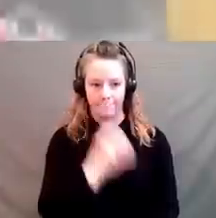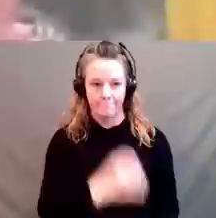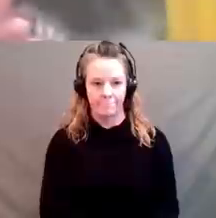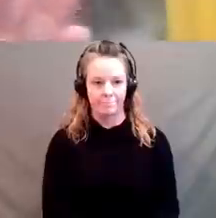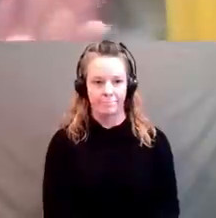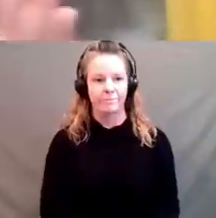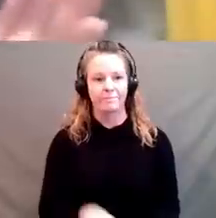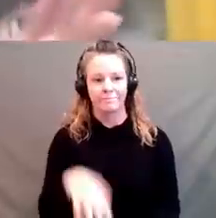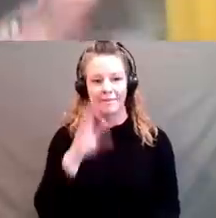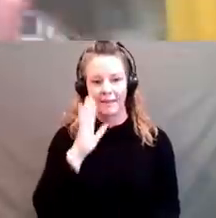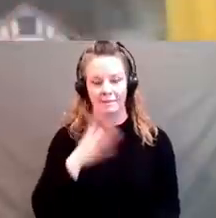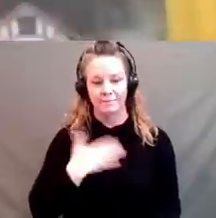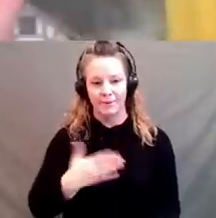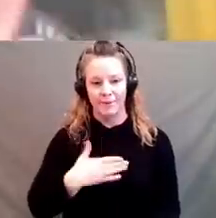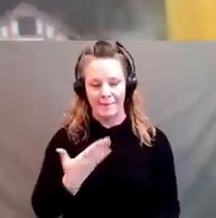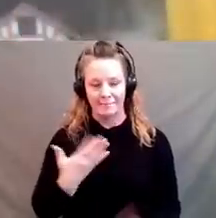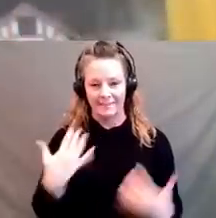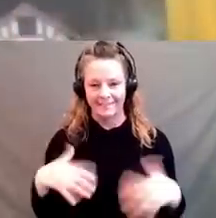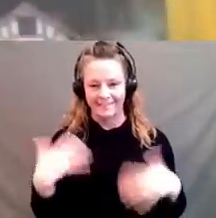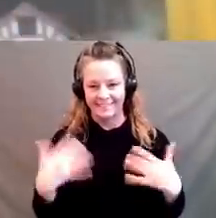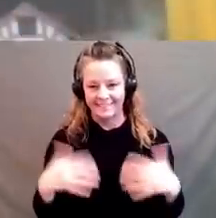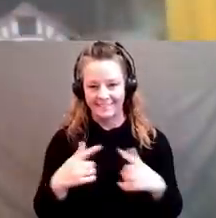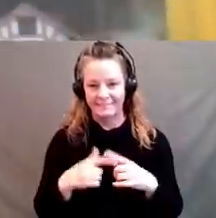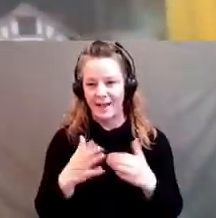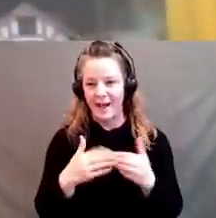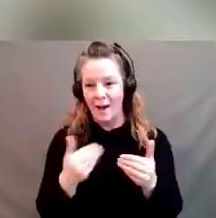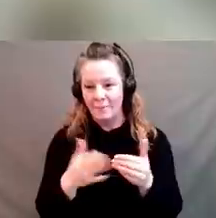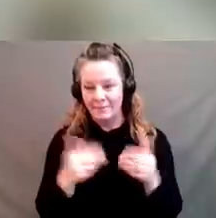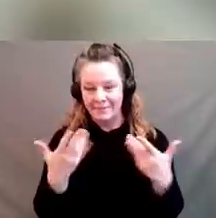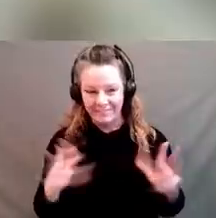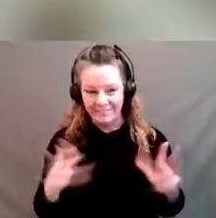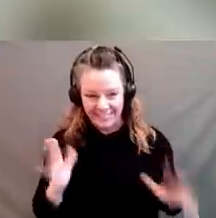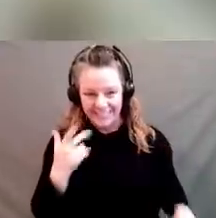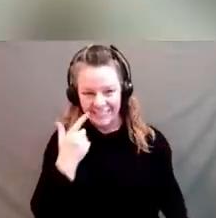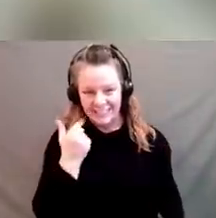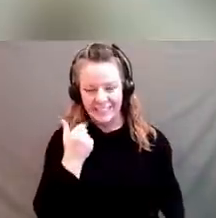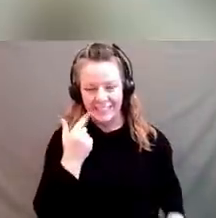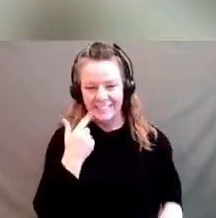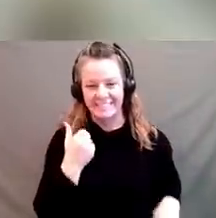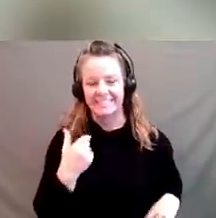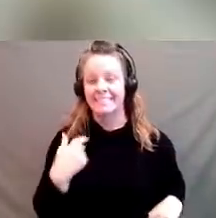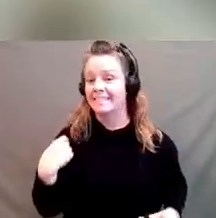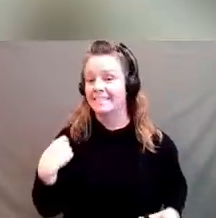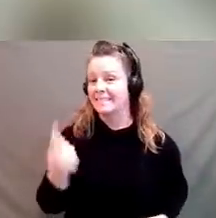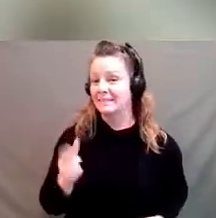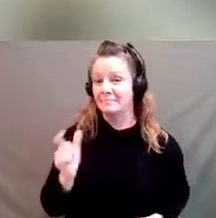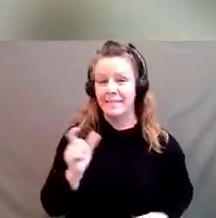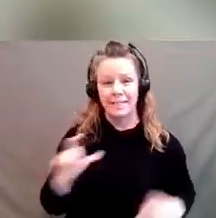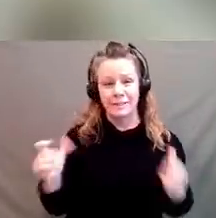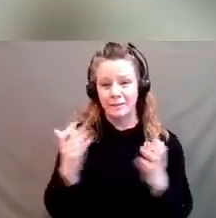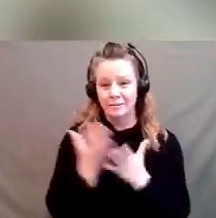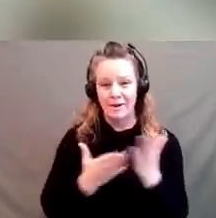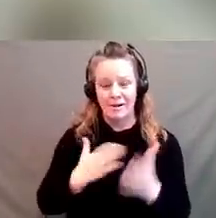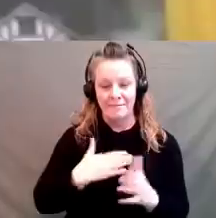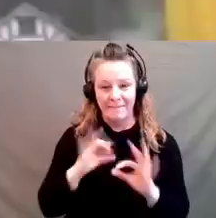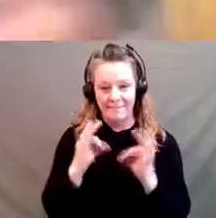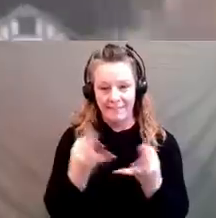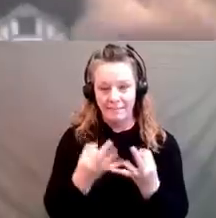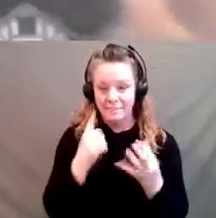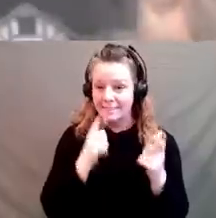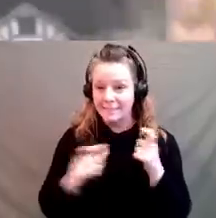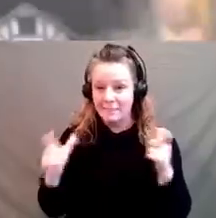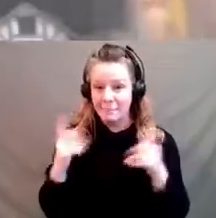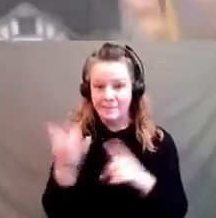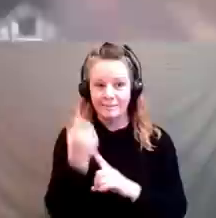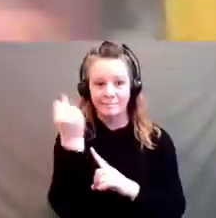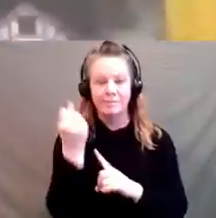I'm so happy to be almost done. It's been a huge part of my family. It's a major accomplishment. It was a